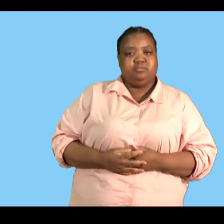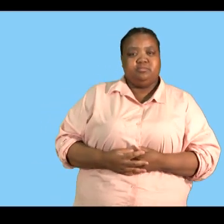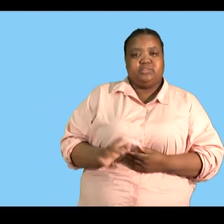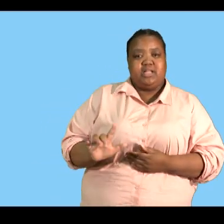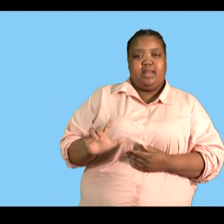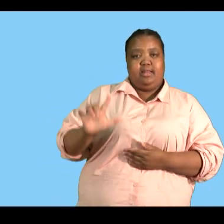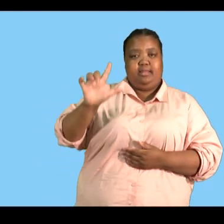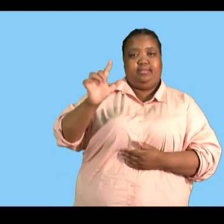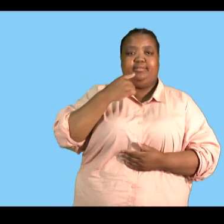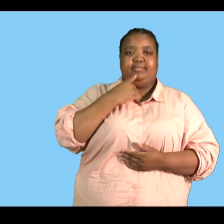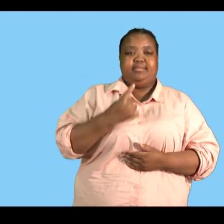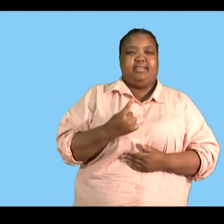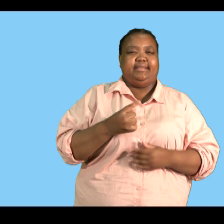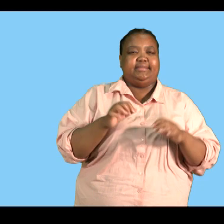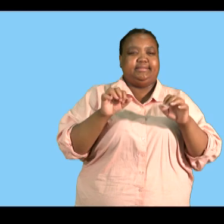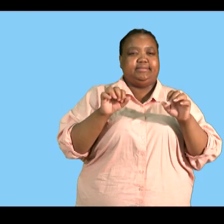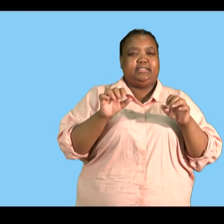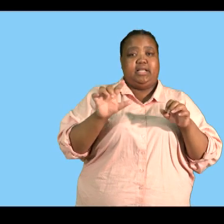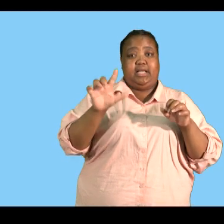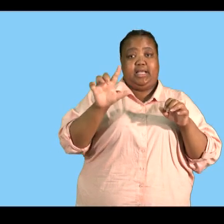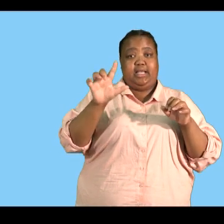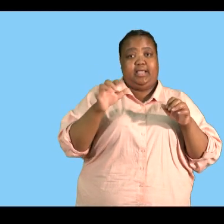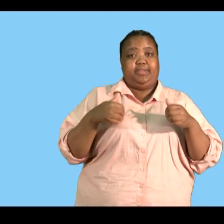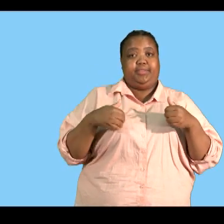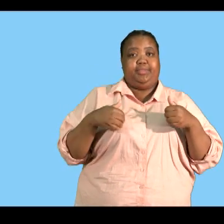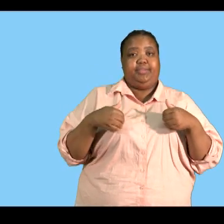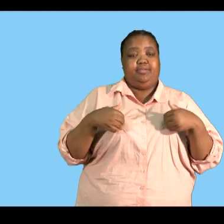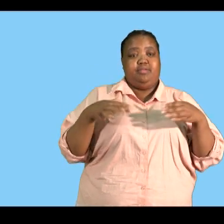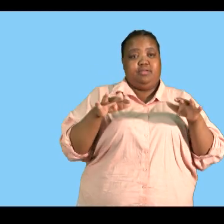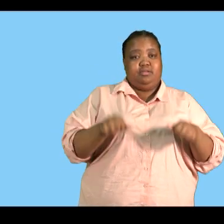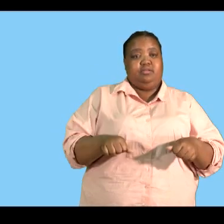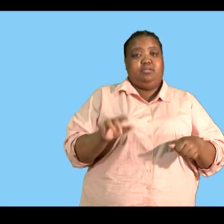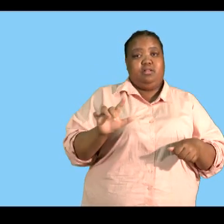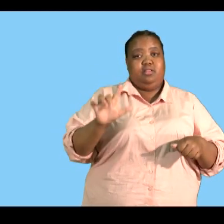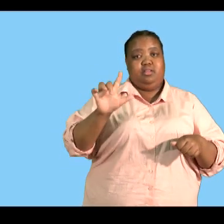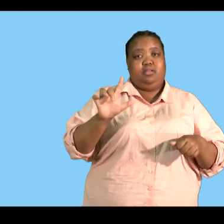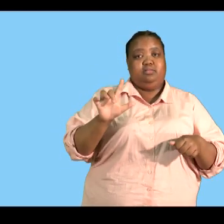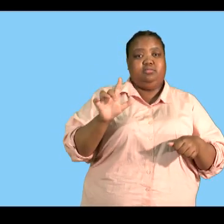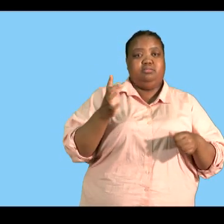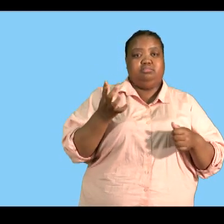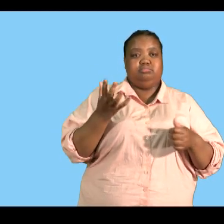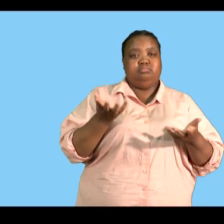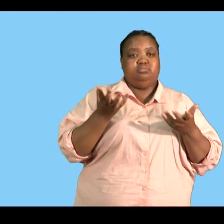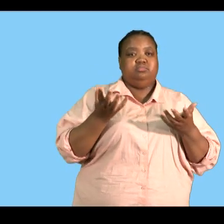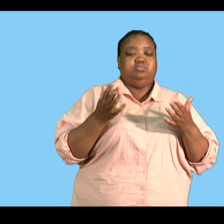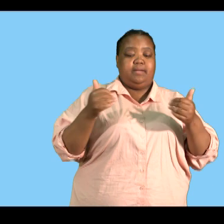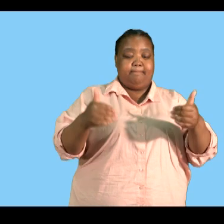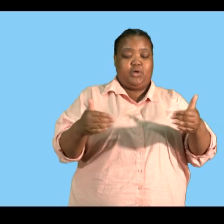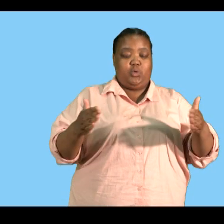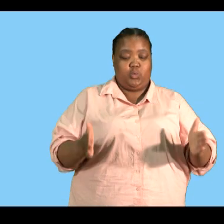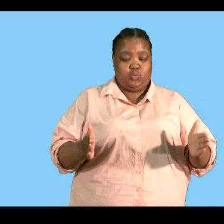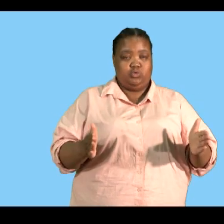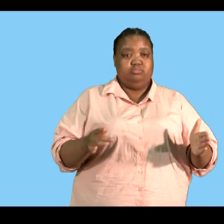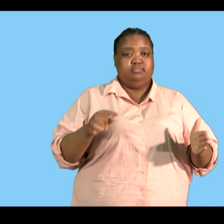going to say length wise. So we are going to have the length of